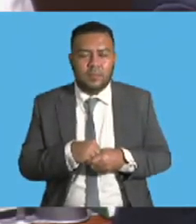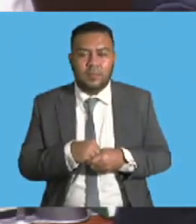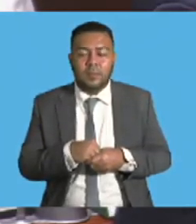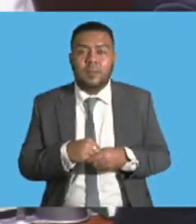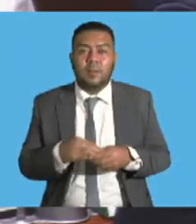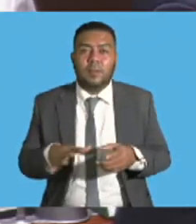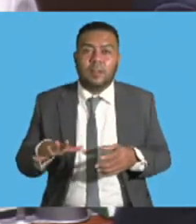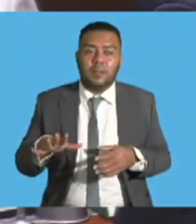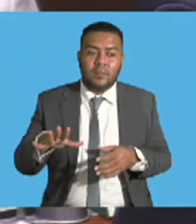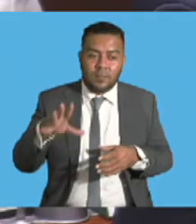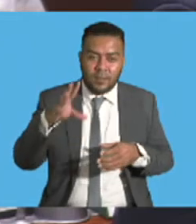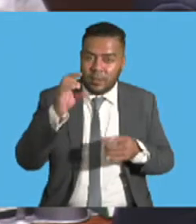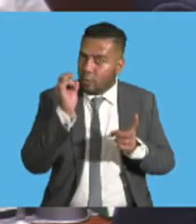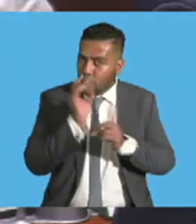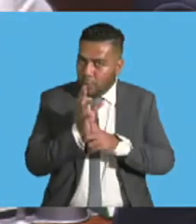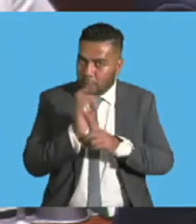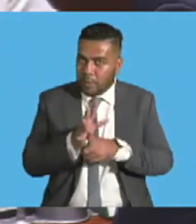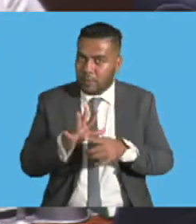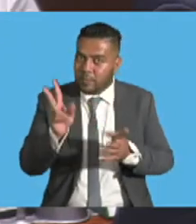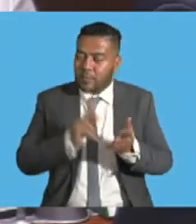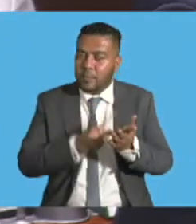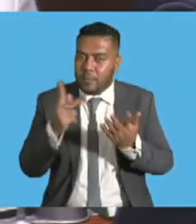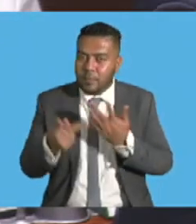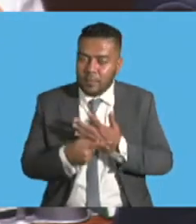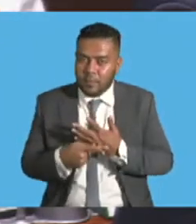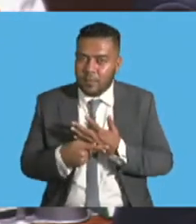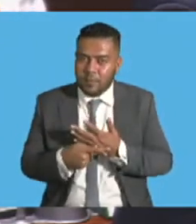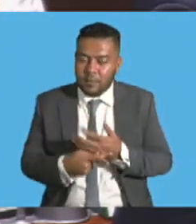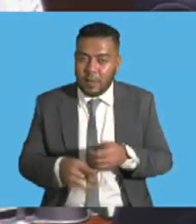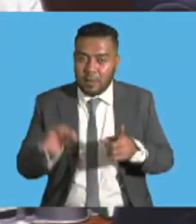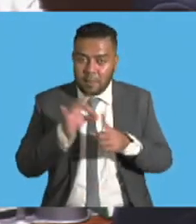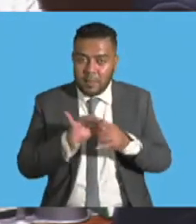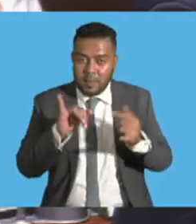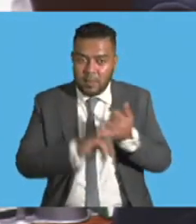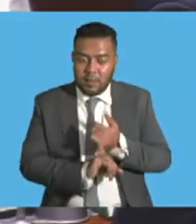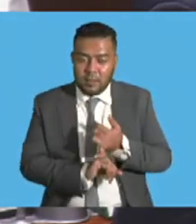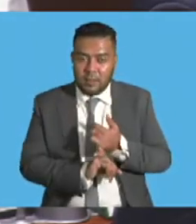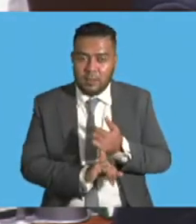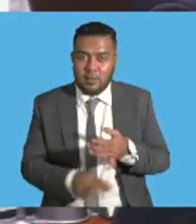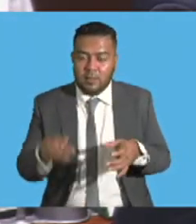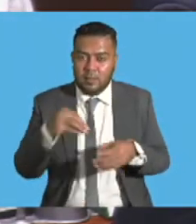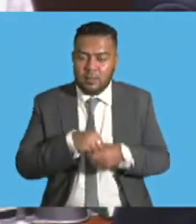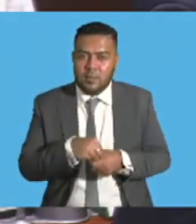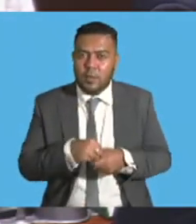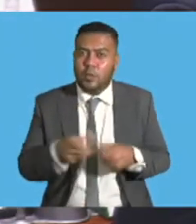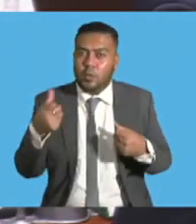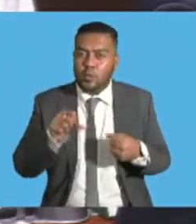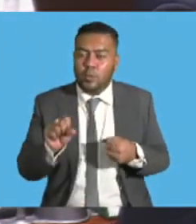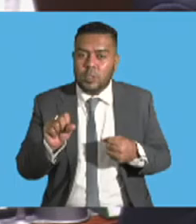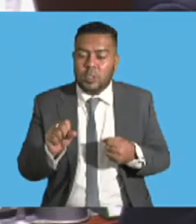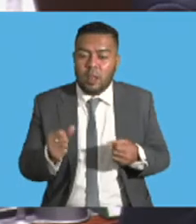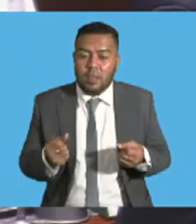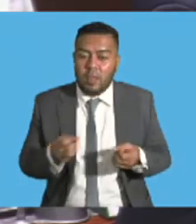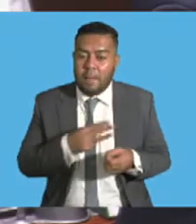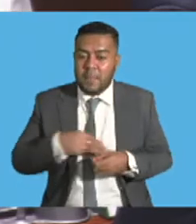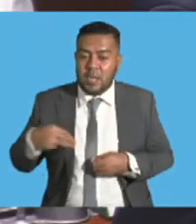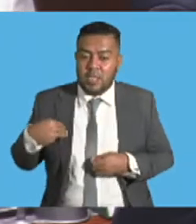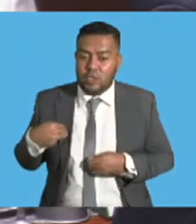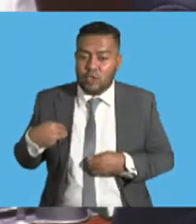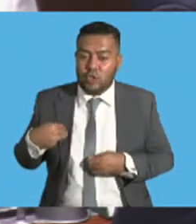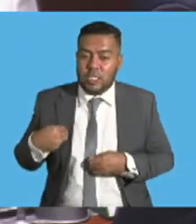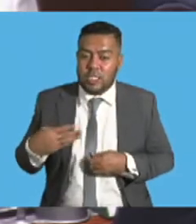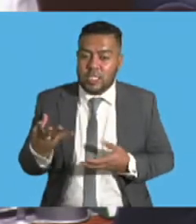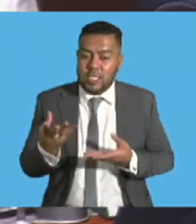the significance of the program, the Permanent Secretary then, Mr. Katani Tumbo, utilized ministry savings to fund the